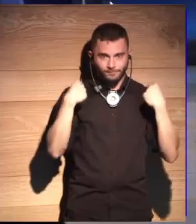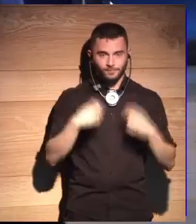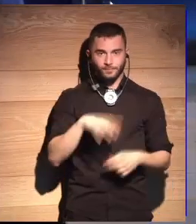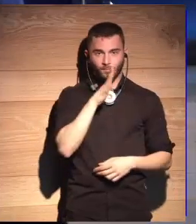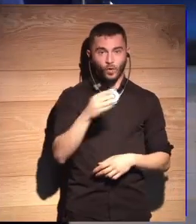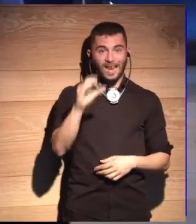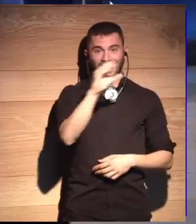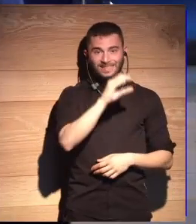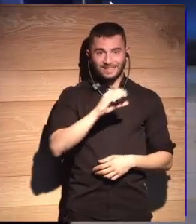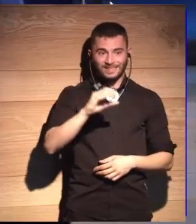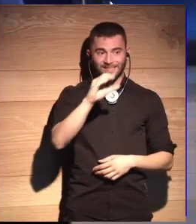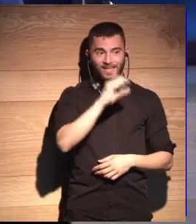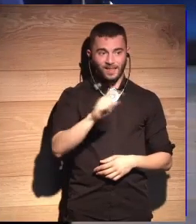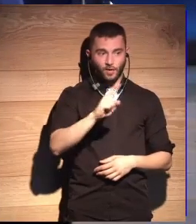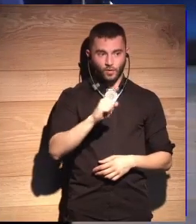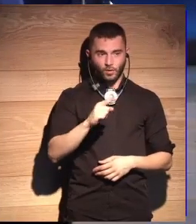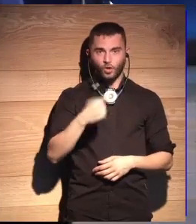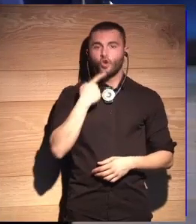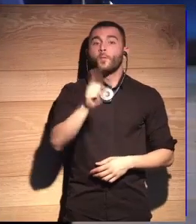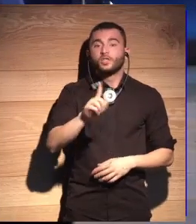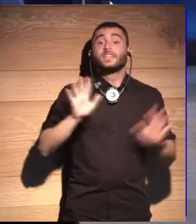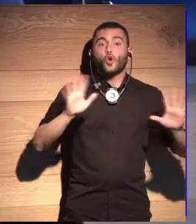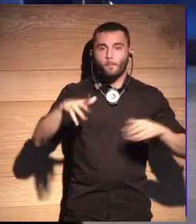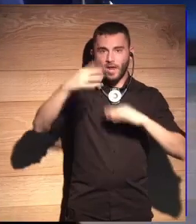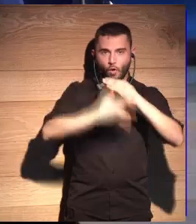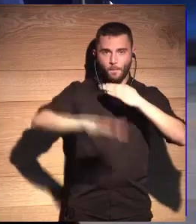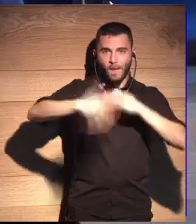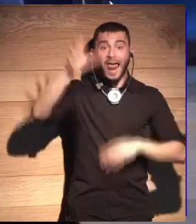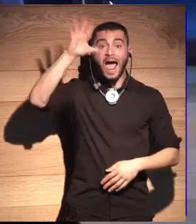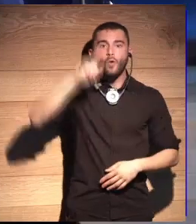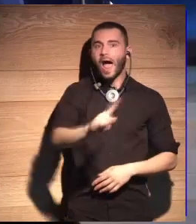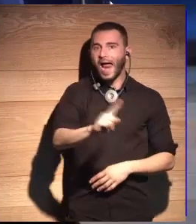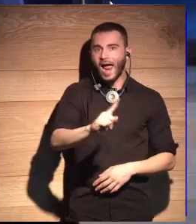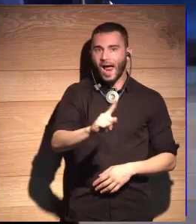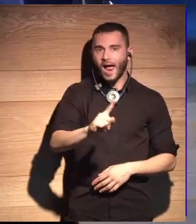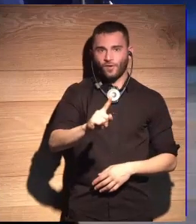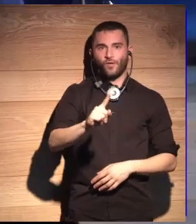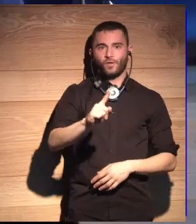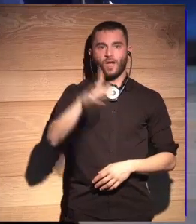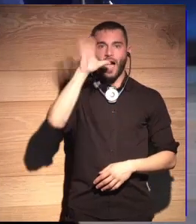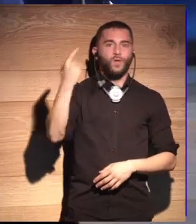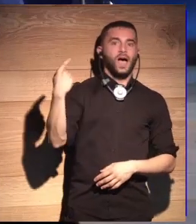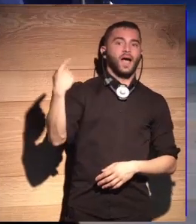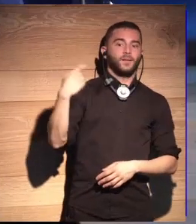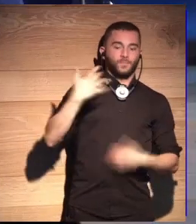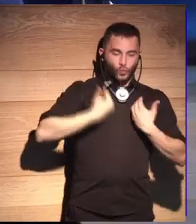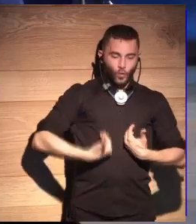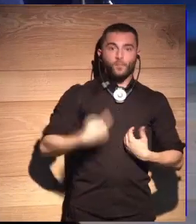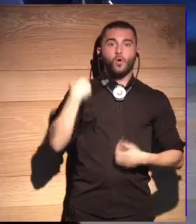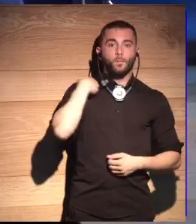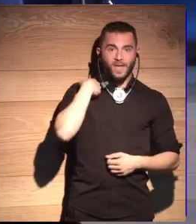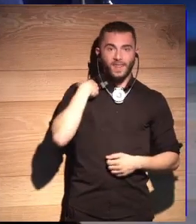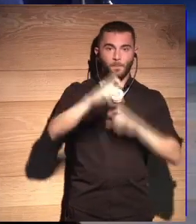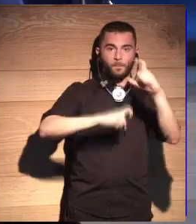falling apart. Por cierto, no bebáis agua de mar, que no le hemos... Please, I would like to say, don't drink seawater, please, because you